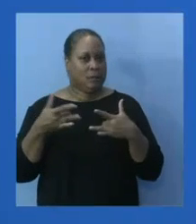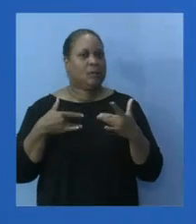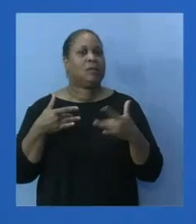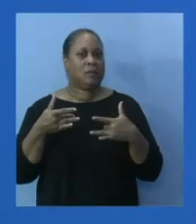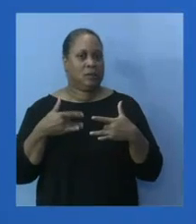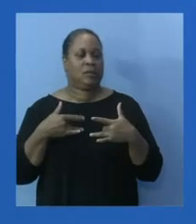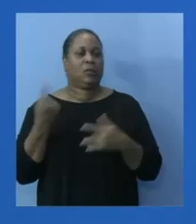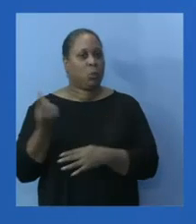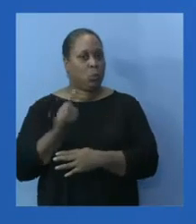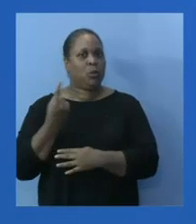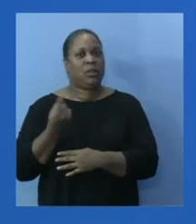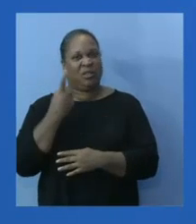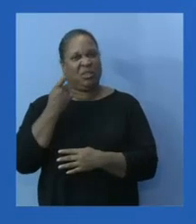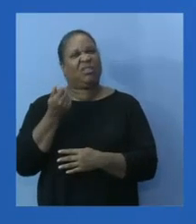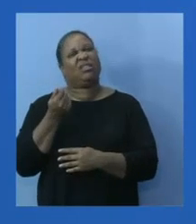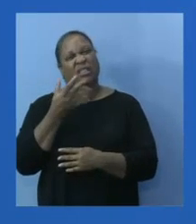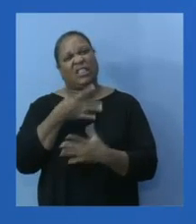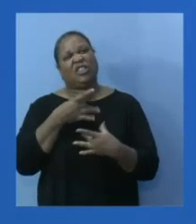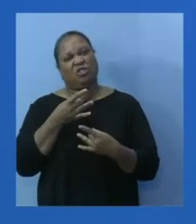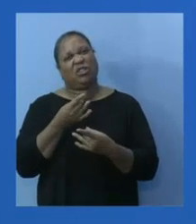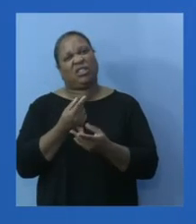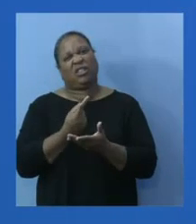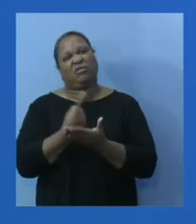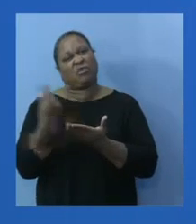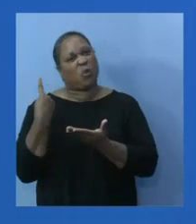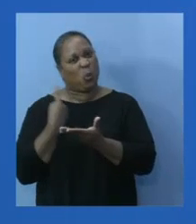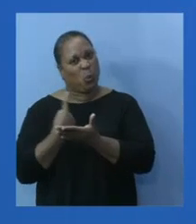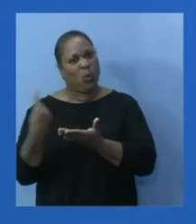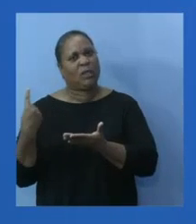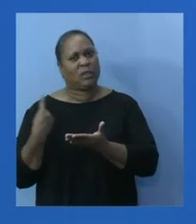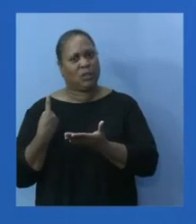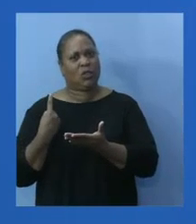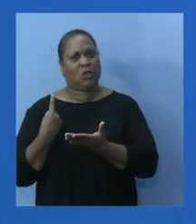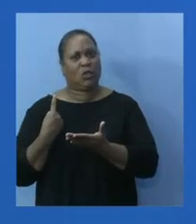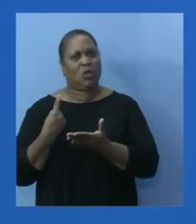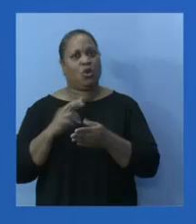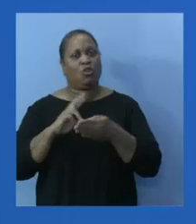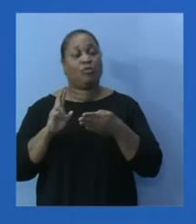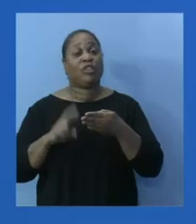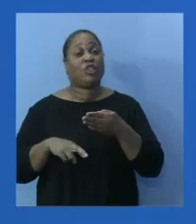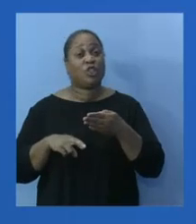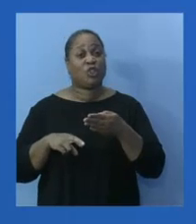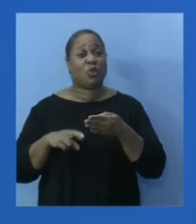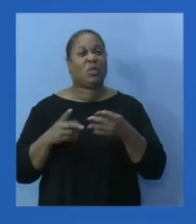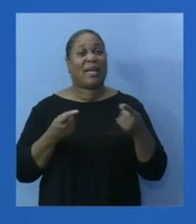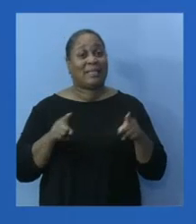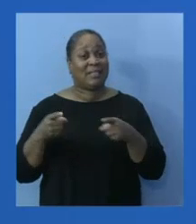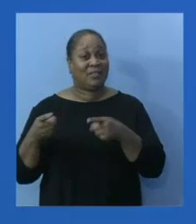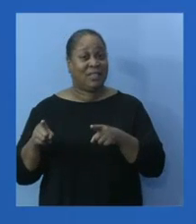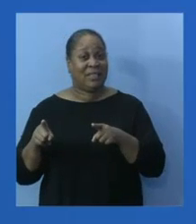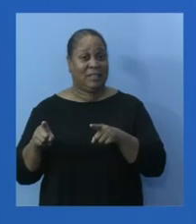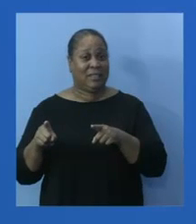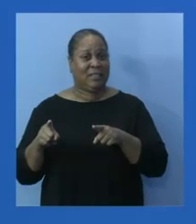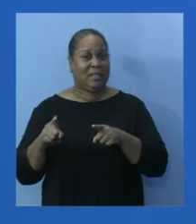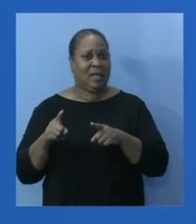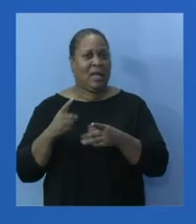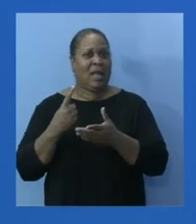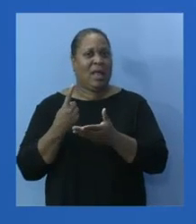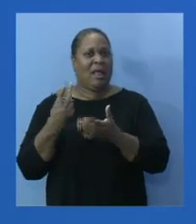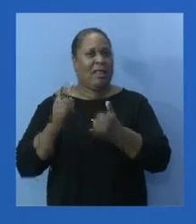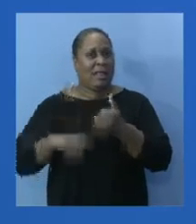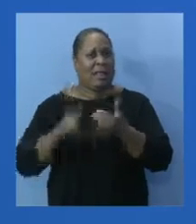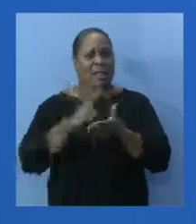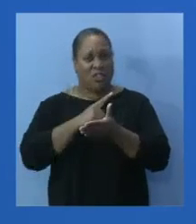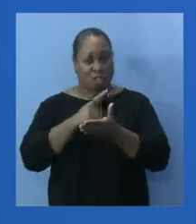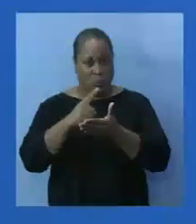It's interesting because a few weeks ago, of course, our biggest concern was the fact that as a result of certain activities that took place the last weekend of November,